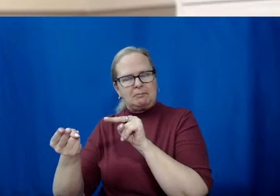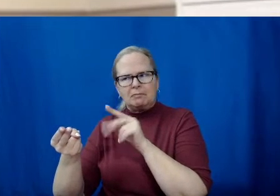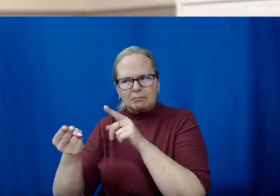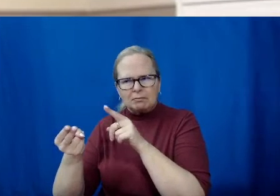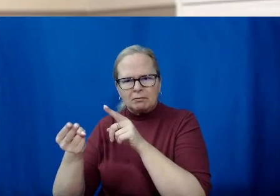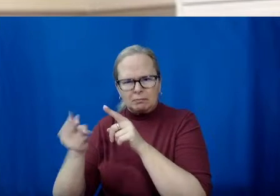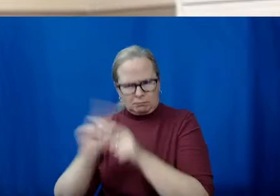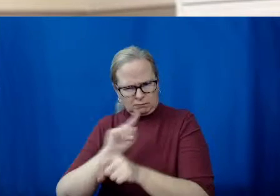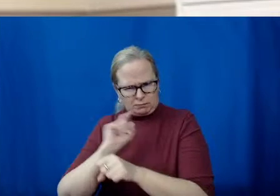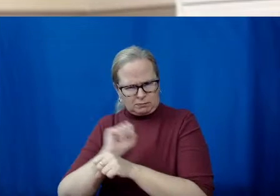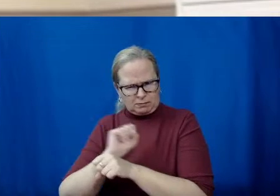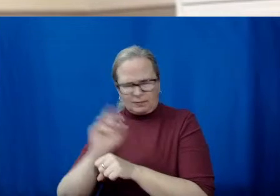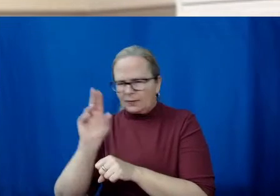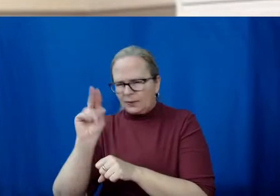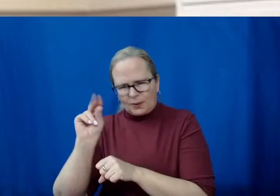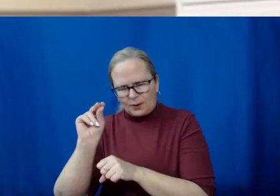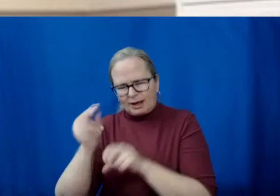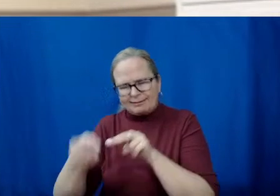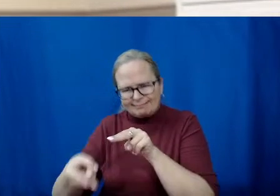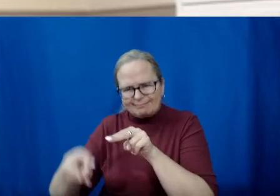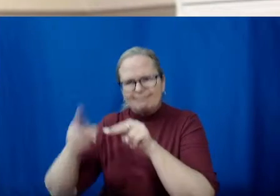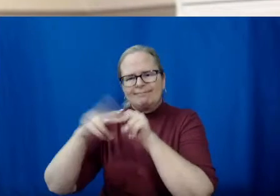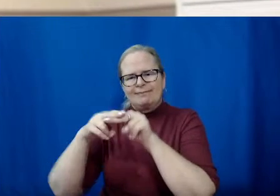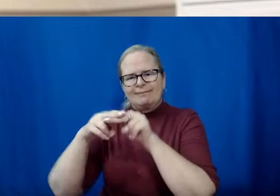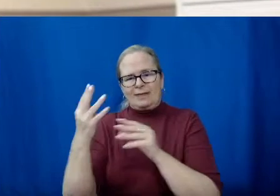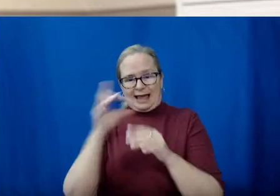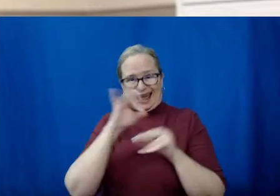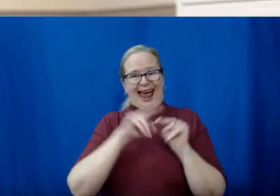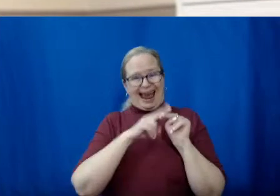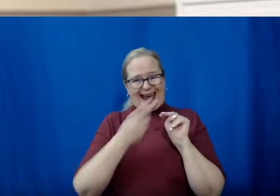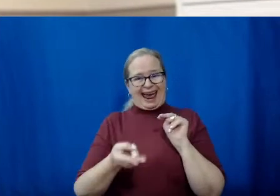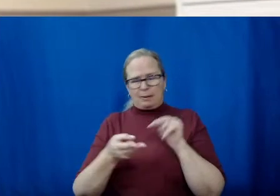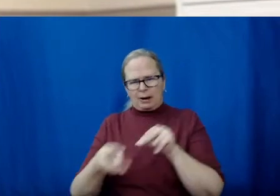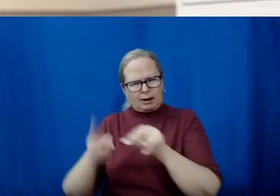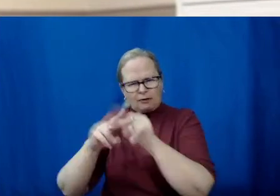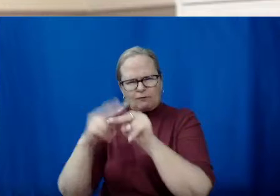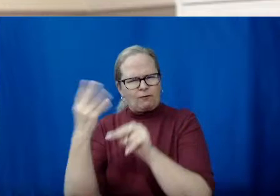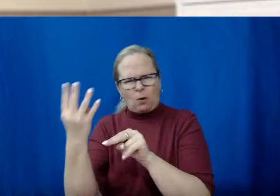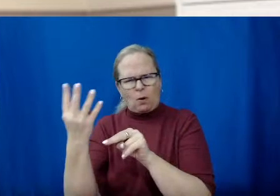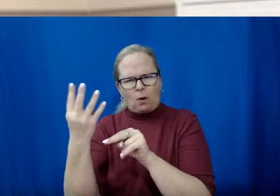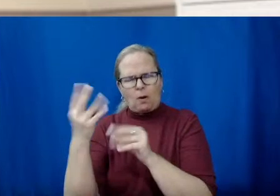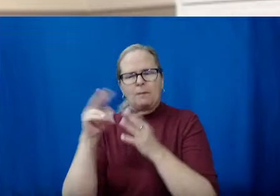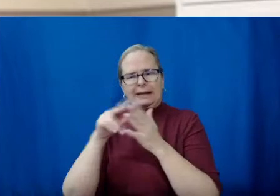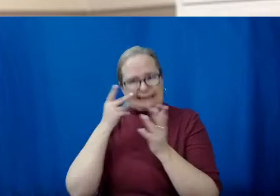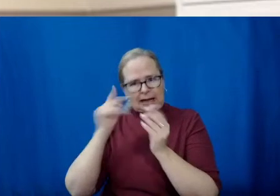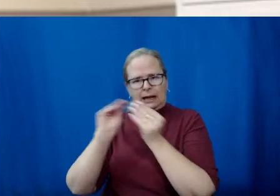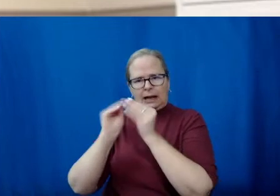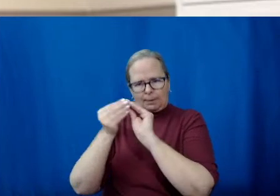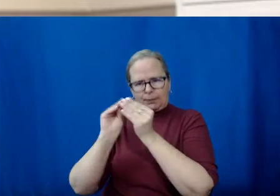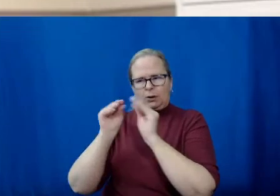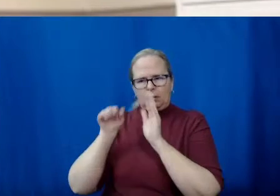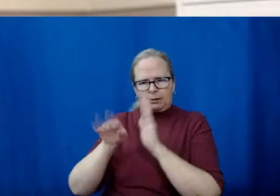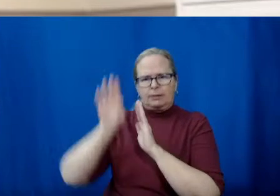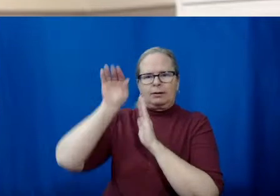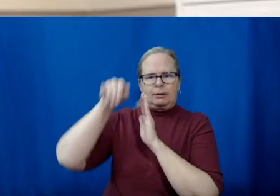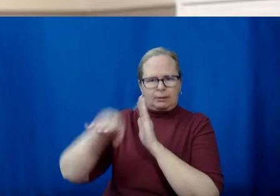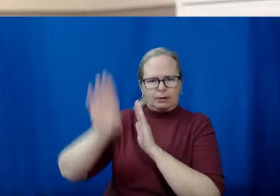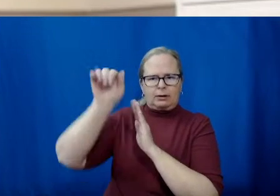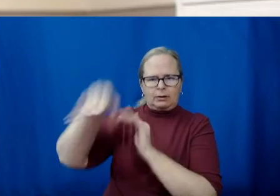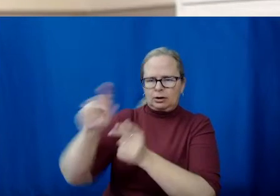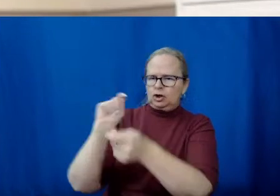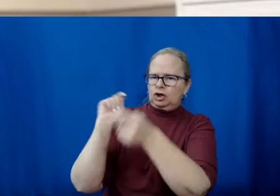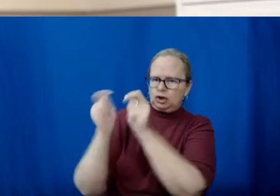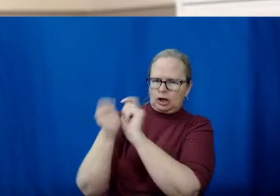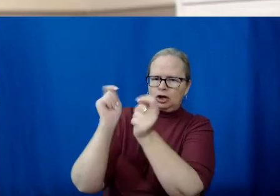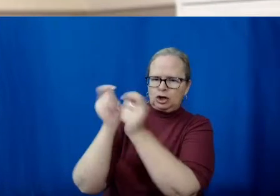you how incredible it changes. But I mean, the most important thing to know for the inpatients is that